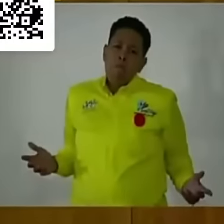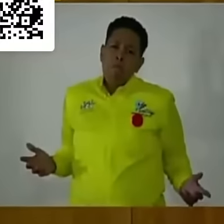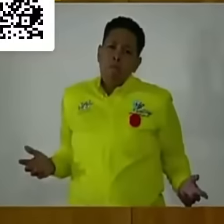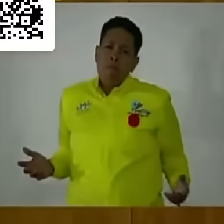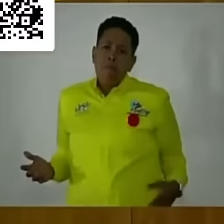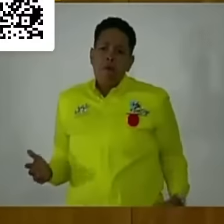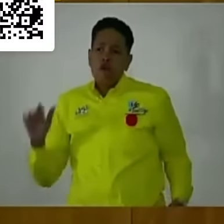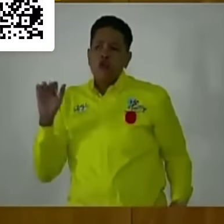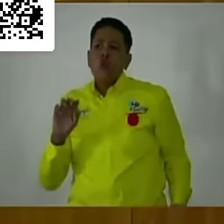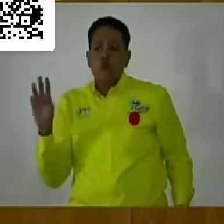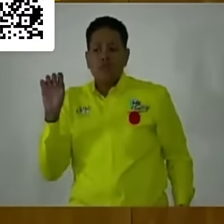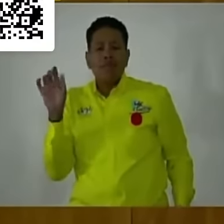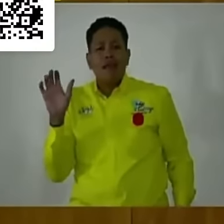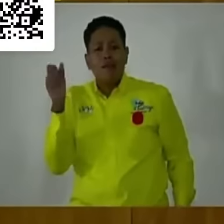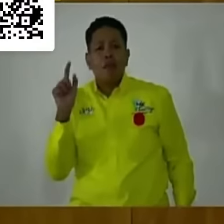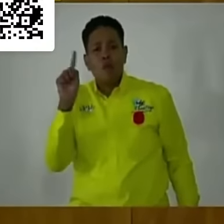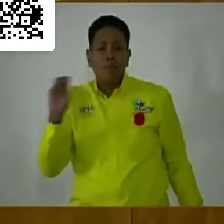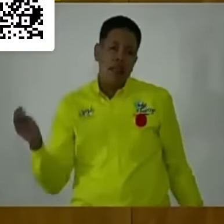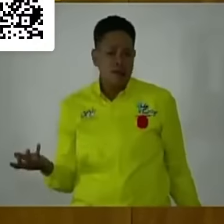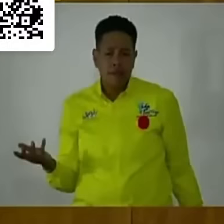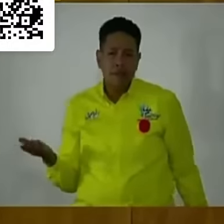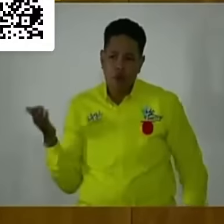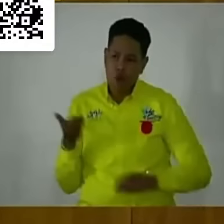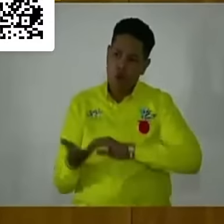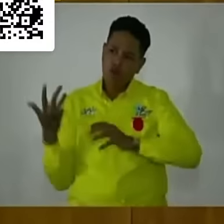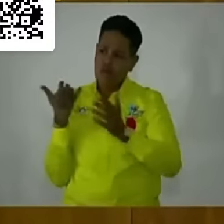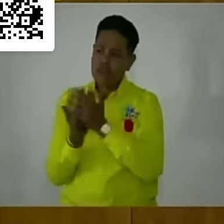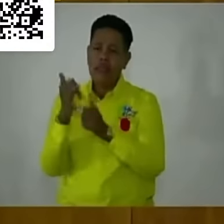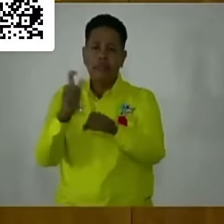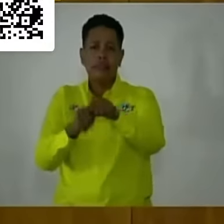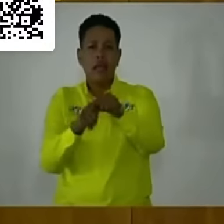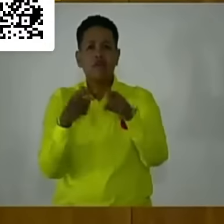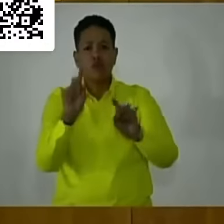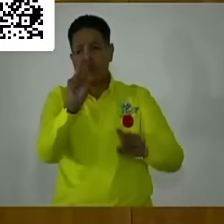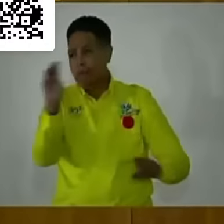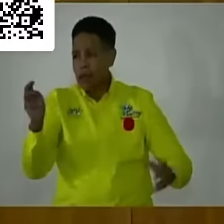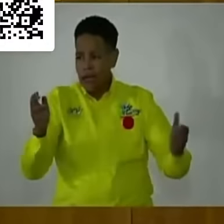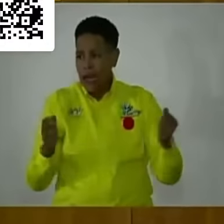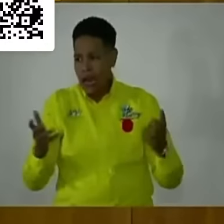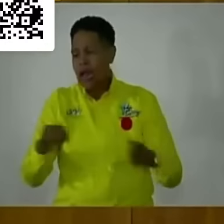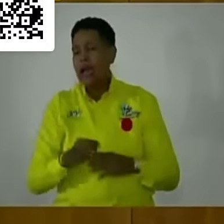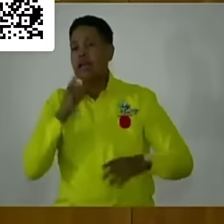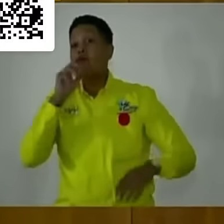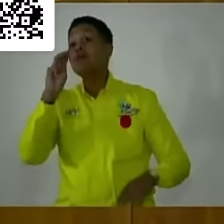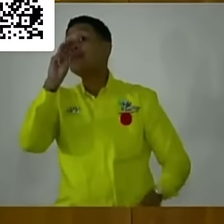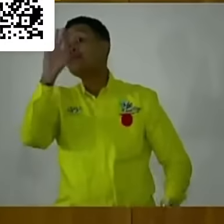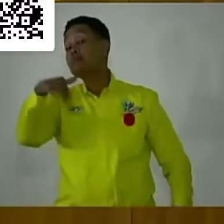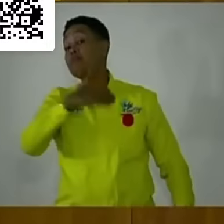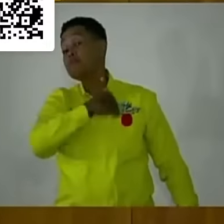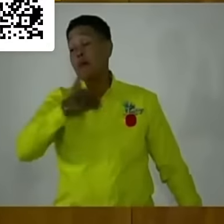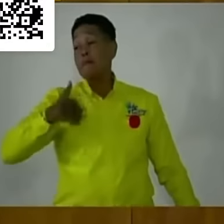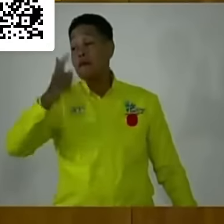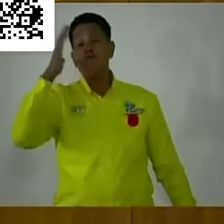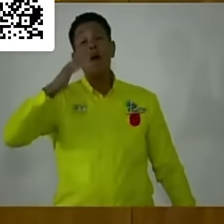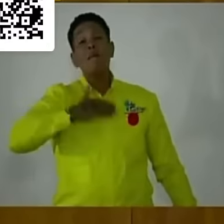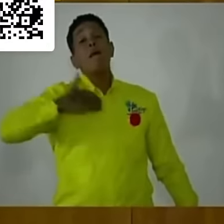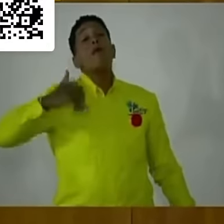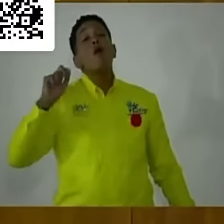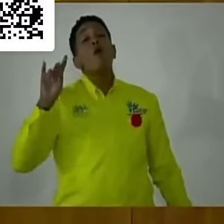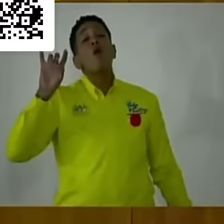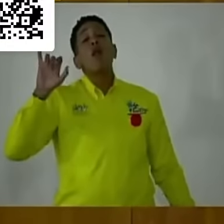Southwest St. Catherine got $1 million over that period, during the period when they got 2 million. It was former member of the